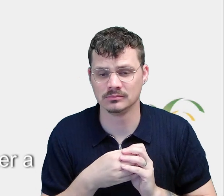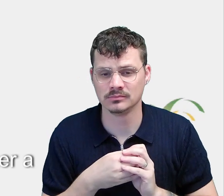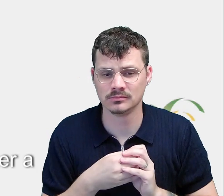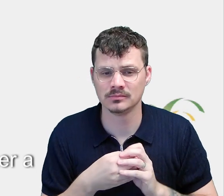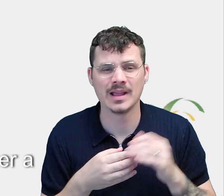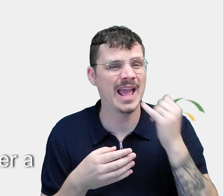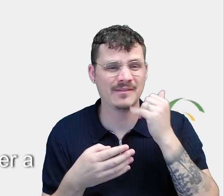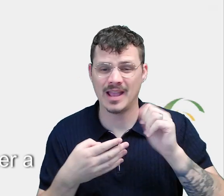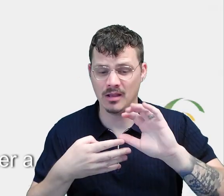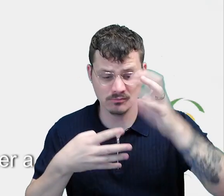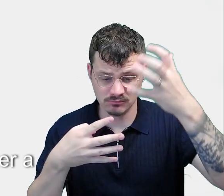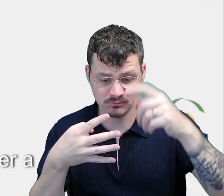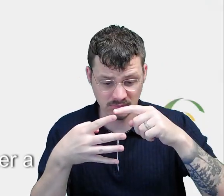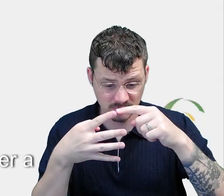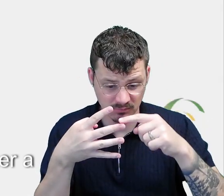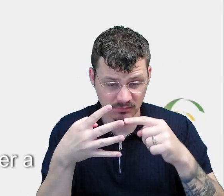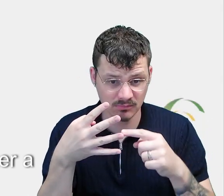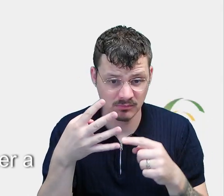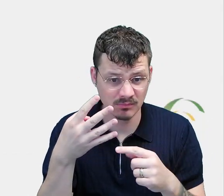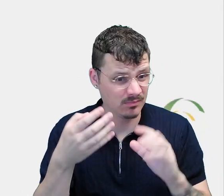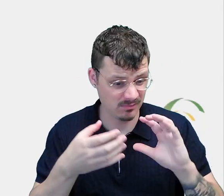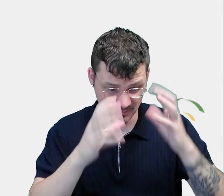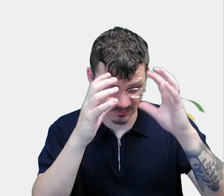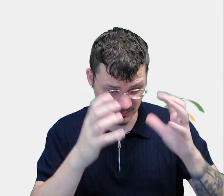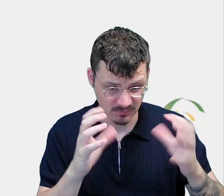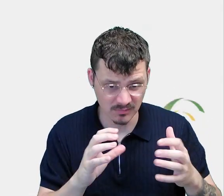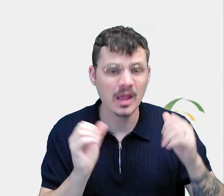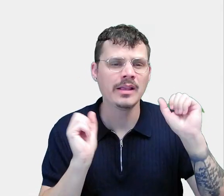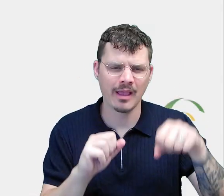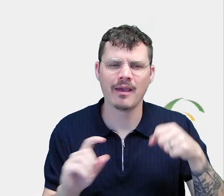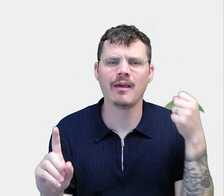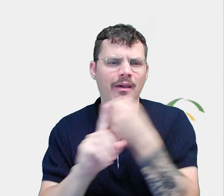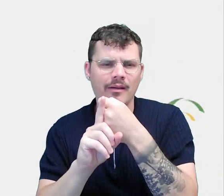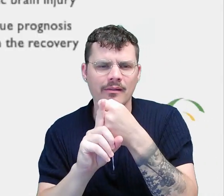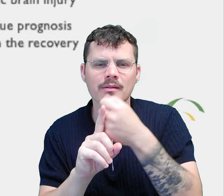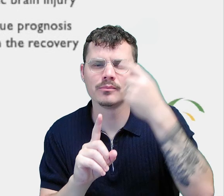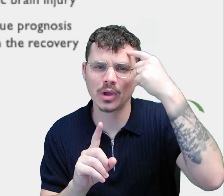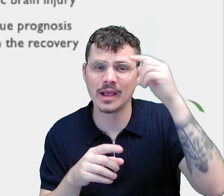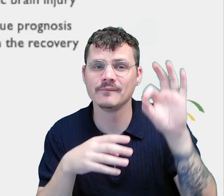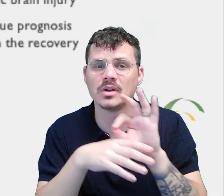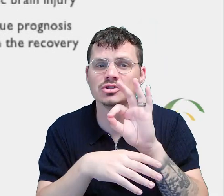disruption in any one of these can alter a person's brain function.